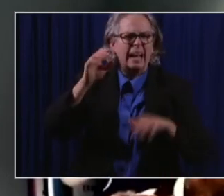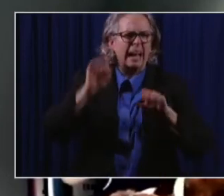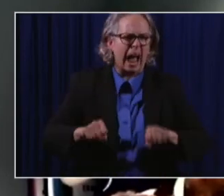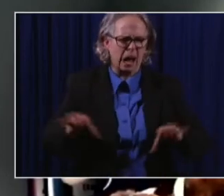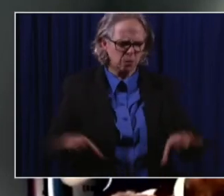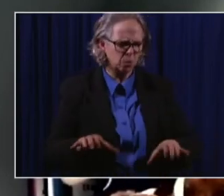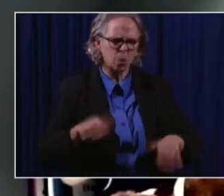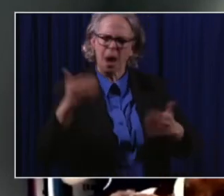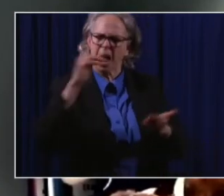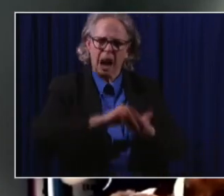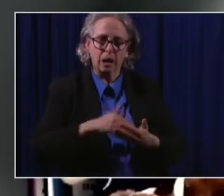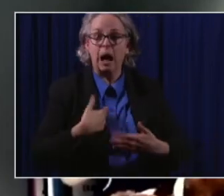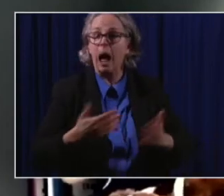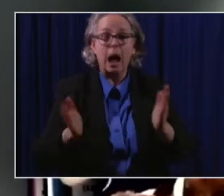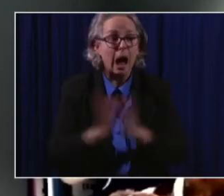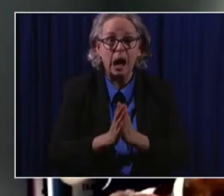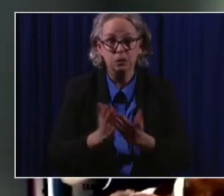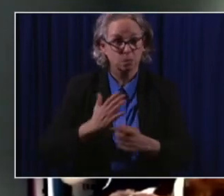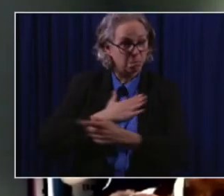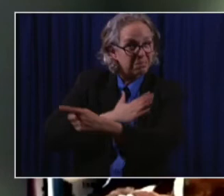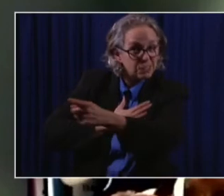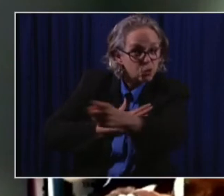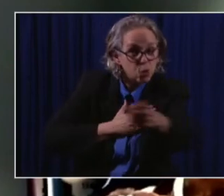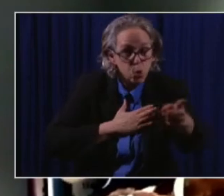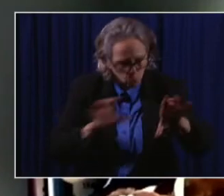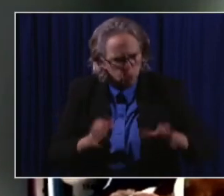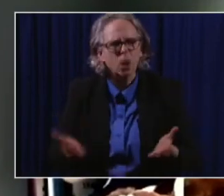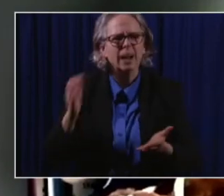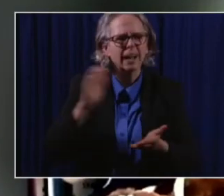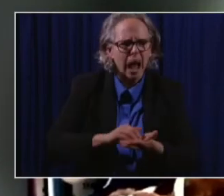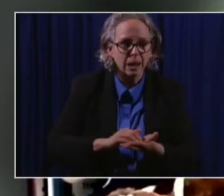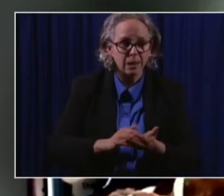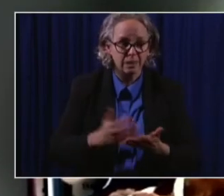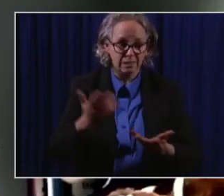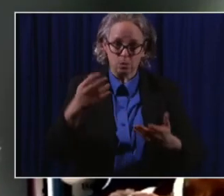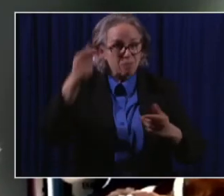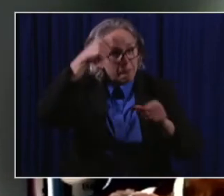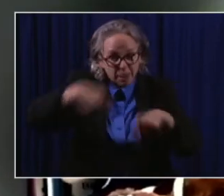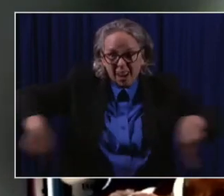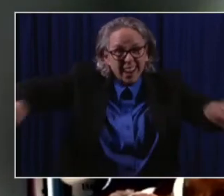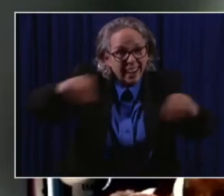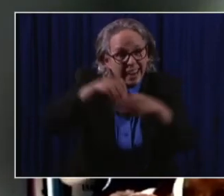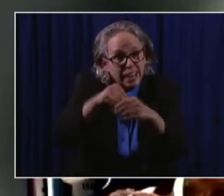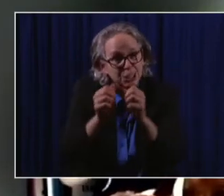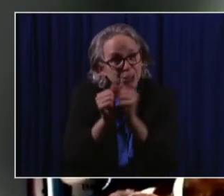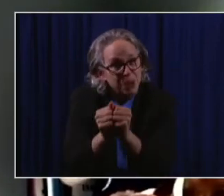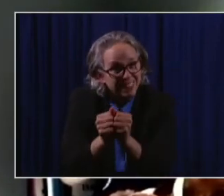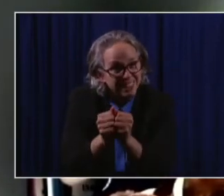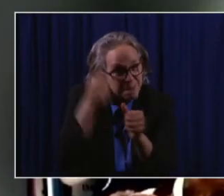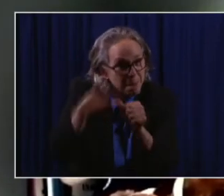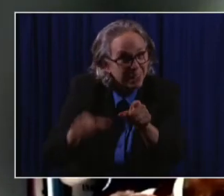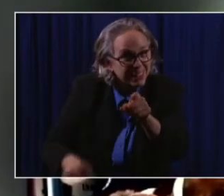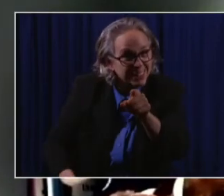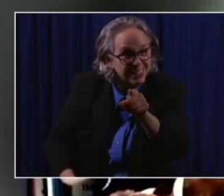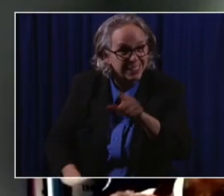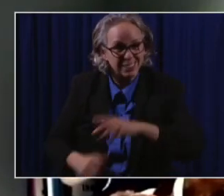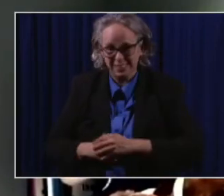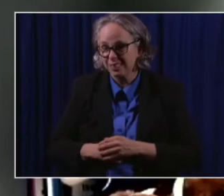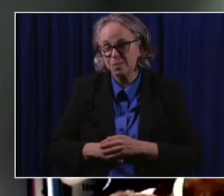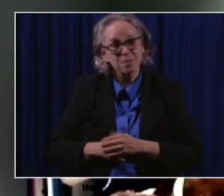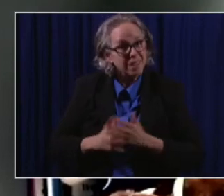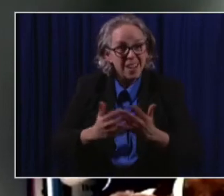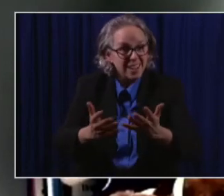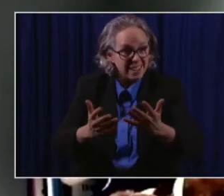again. All of us do it again. We are all in this together. But the other thing the message is, when the beds